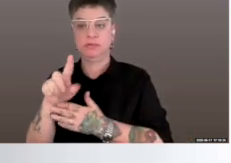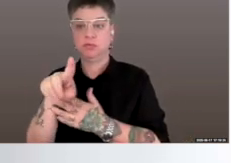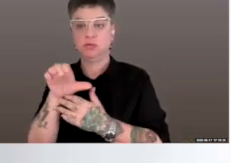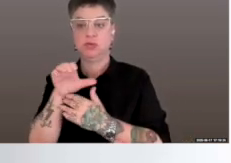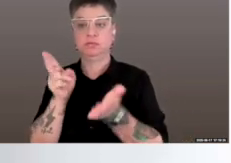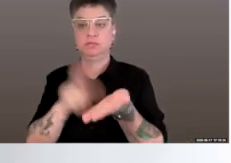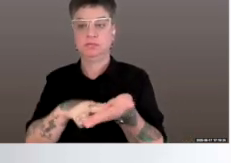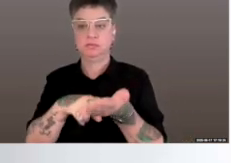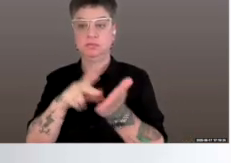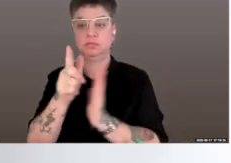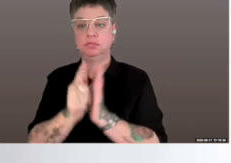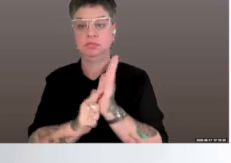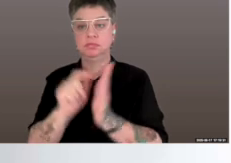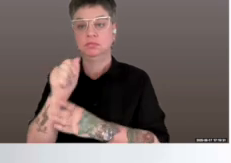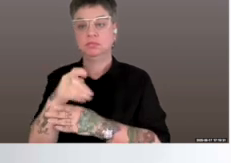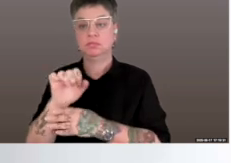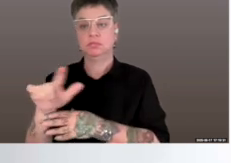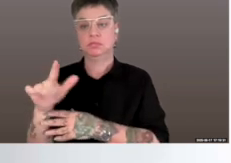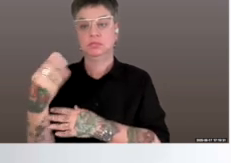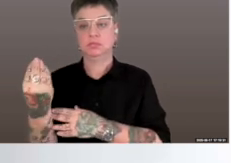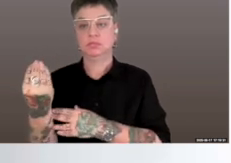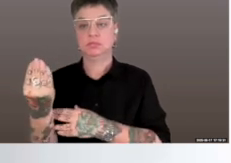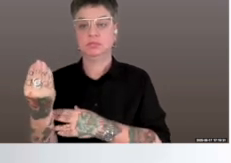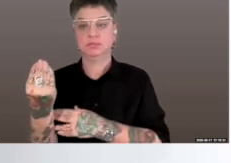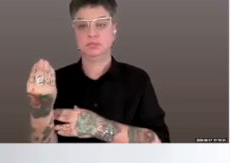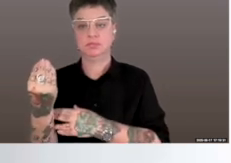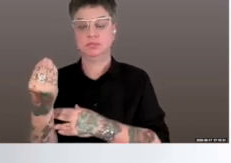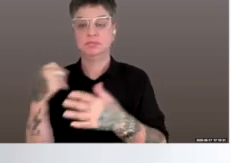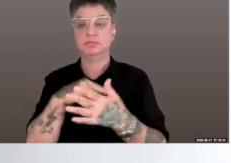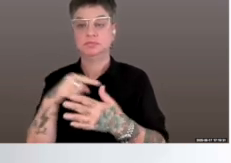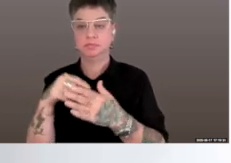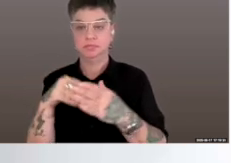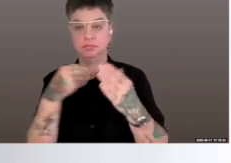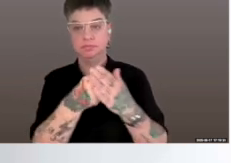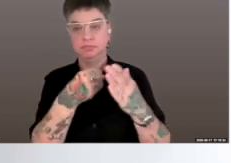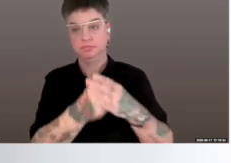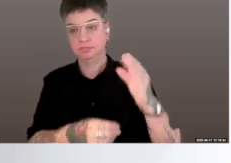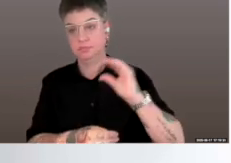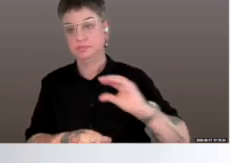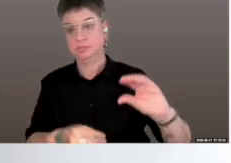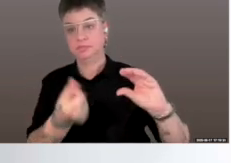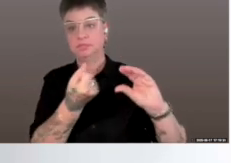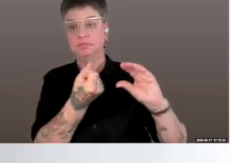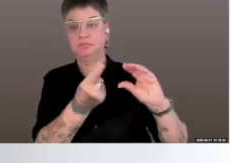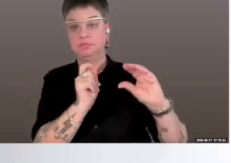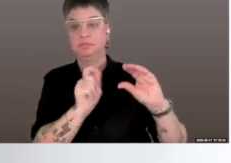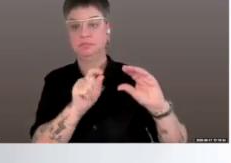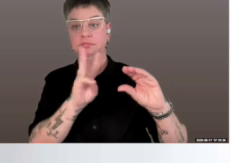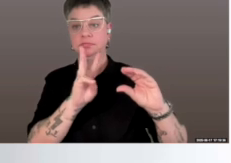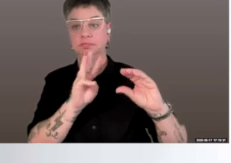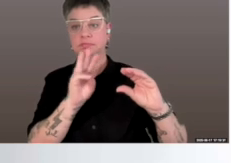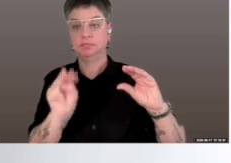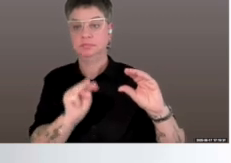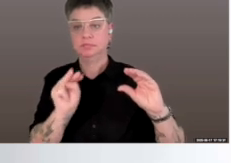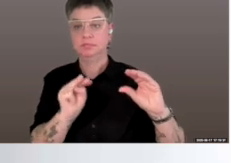offer one-on-one meetings as well as a community survey. This year, we created